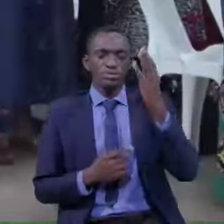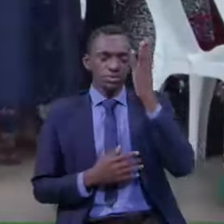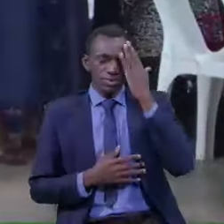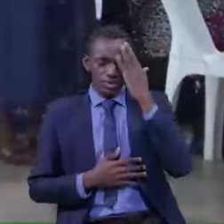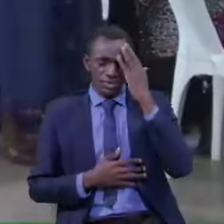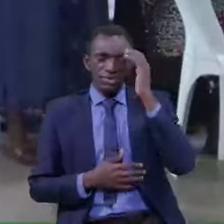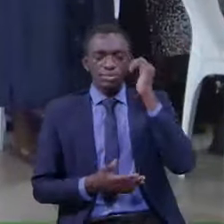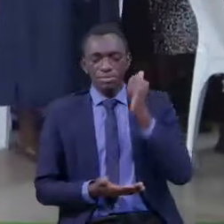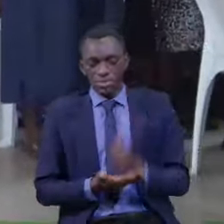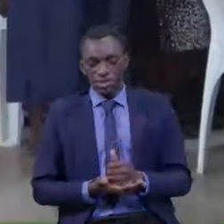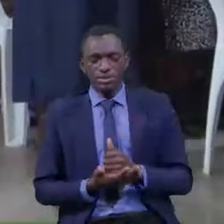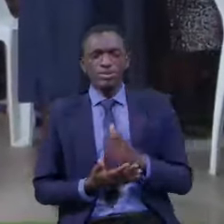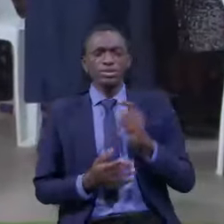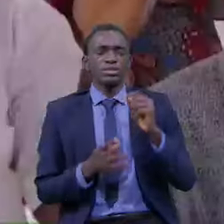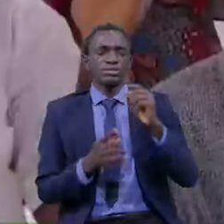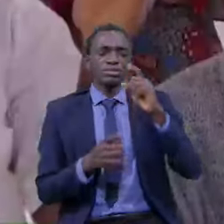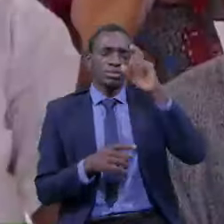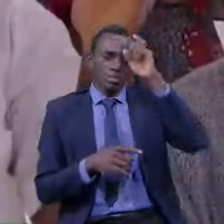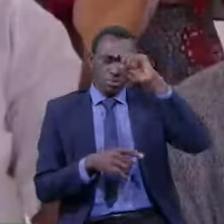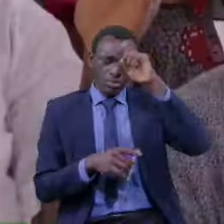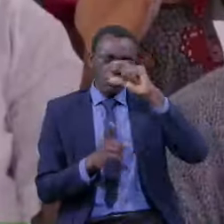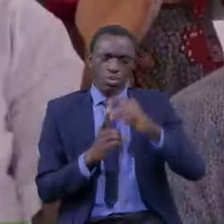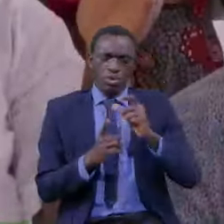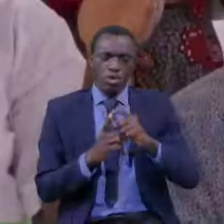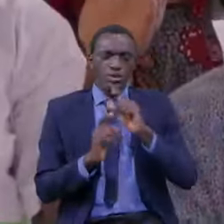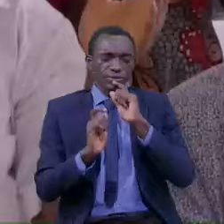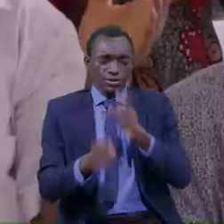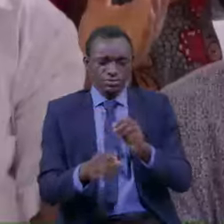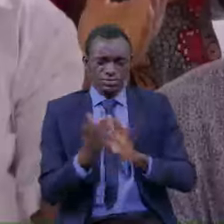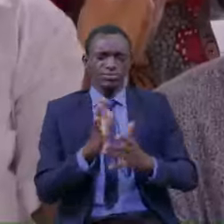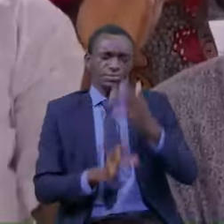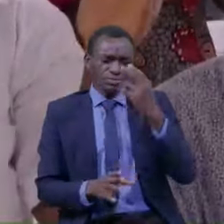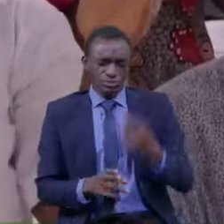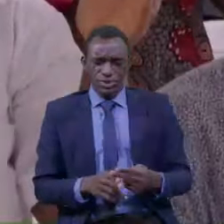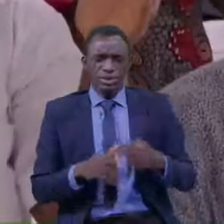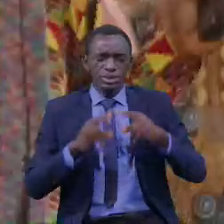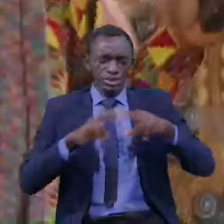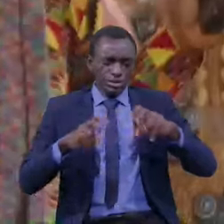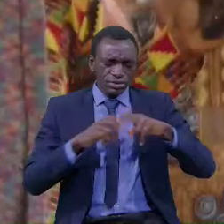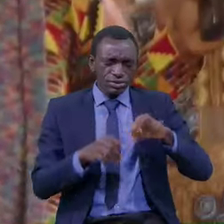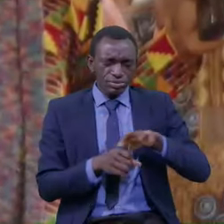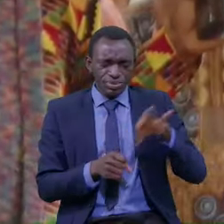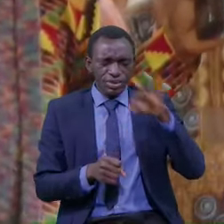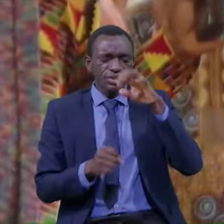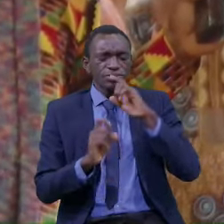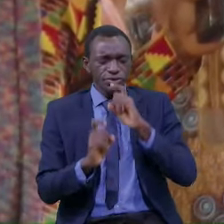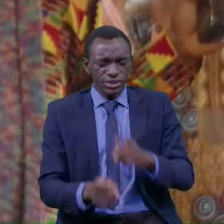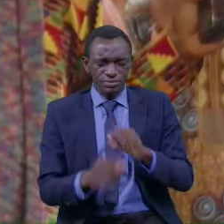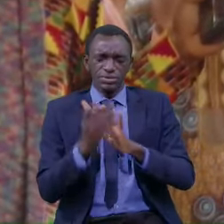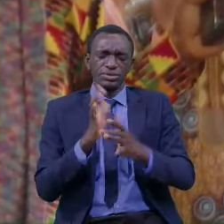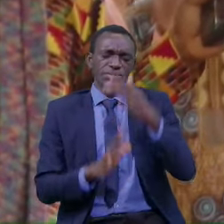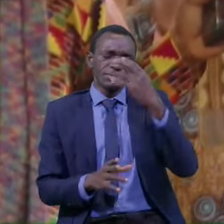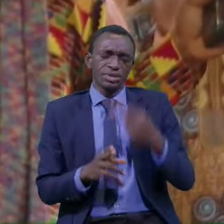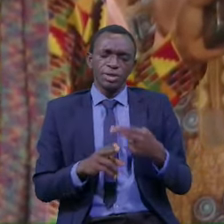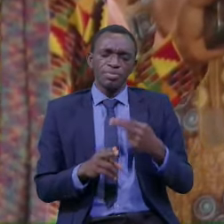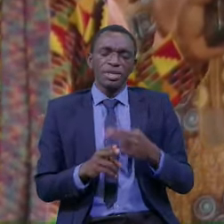the word of wisdom, of the discerning of spirits, the gift